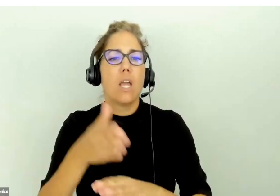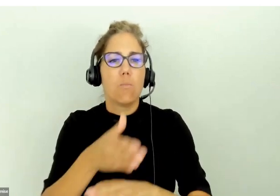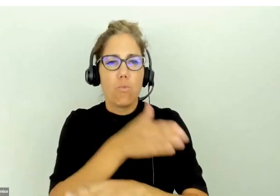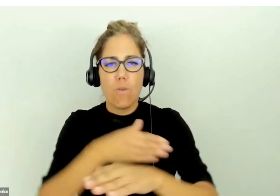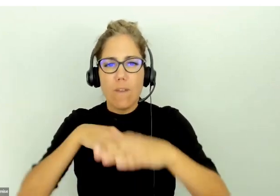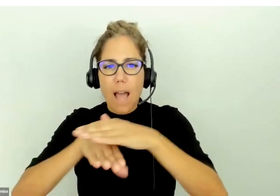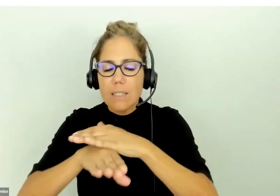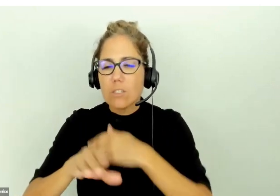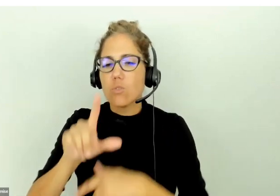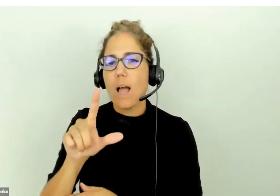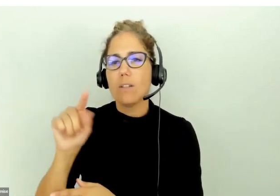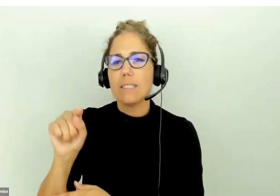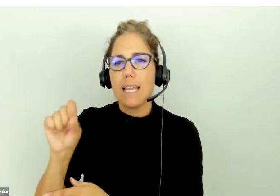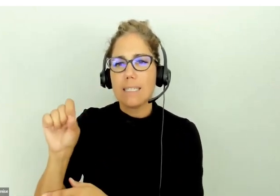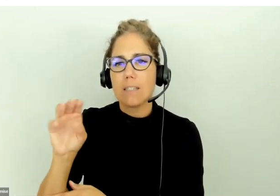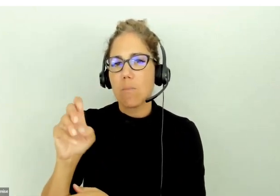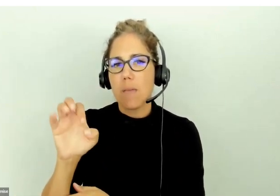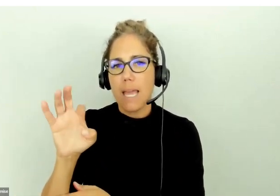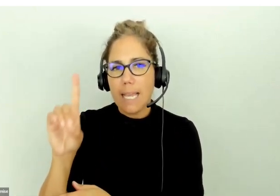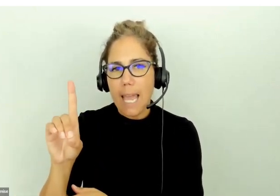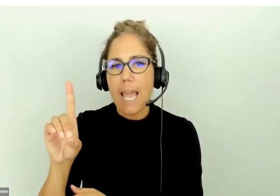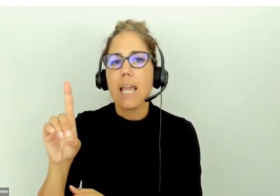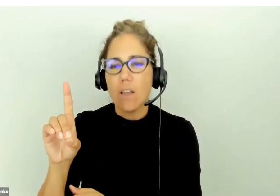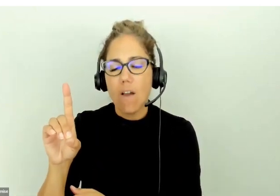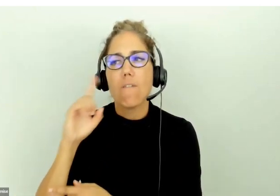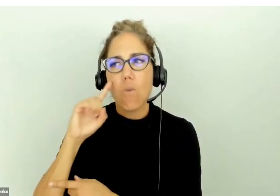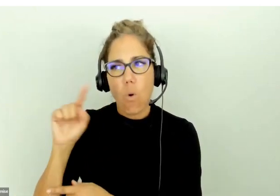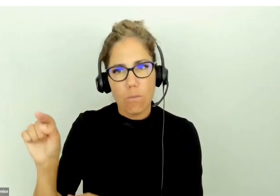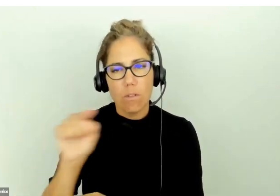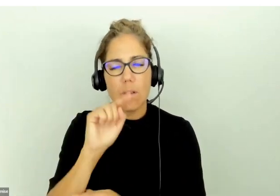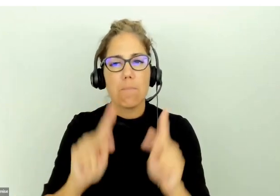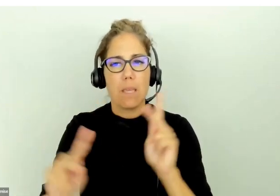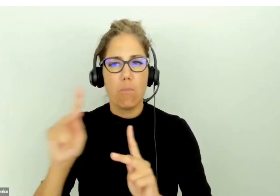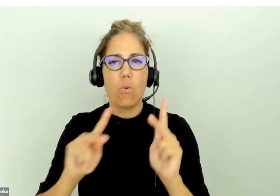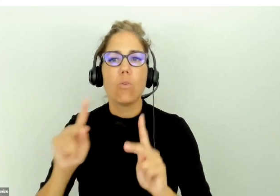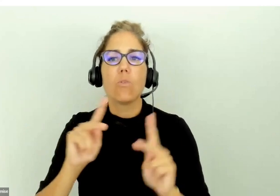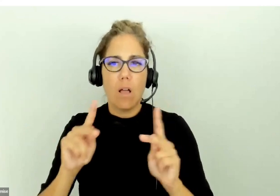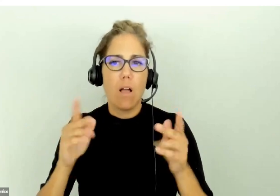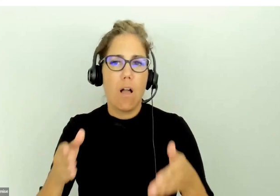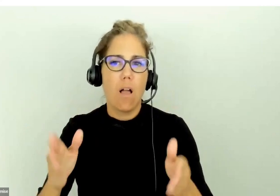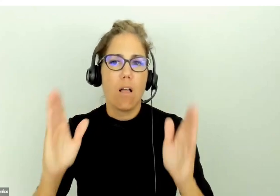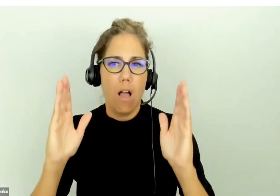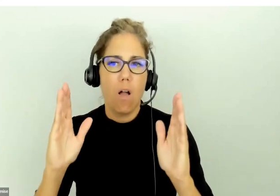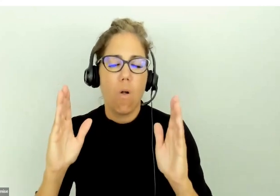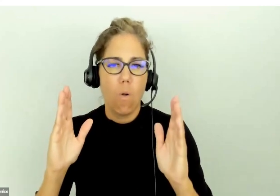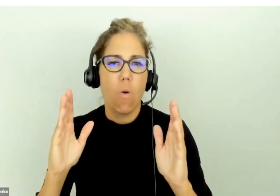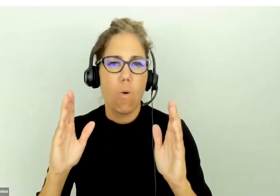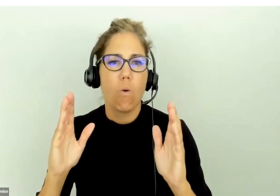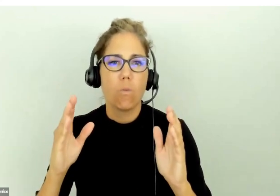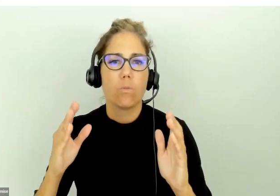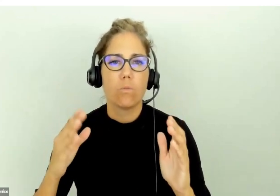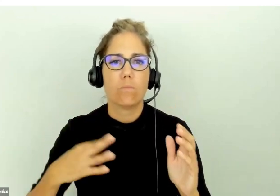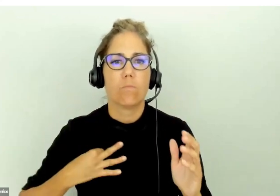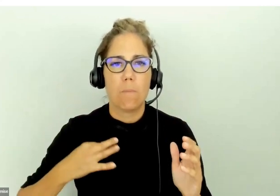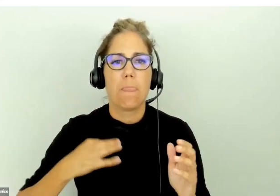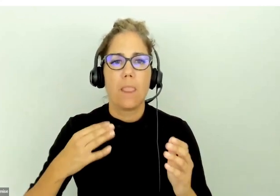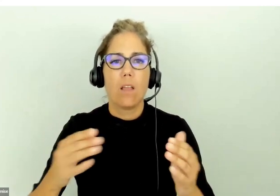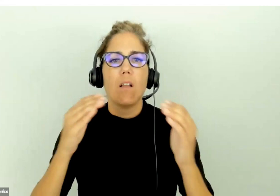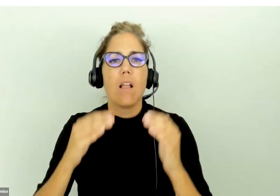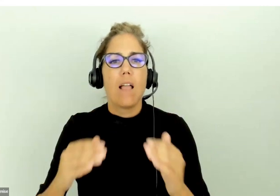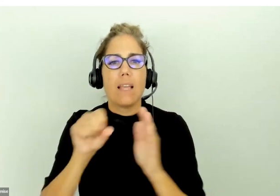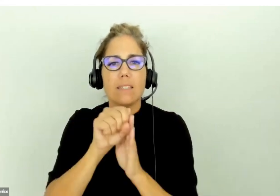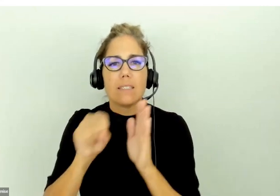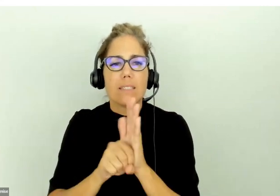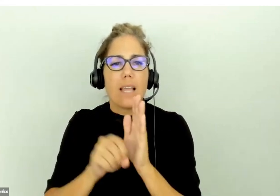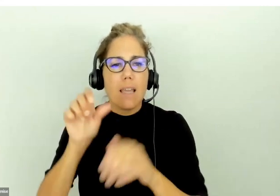Medicaid LTSS for people who are eligible, as well as state-based innovations that facilitate financing